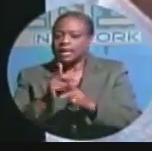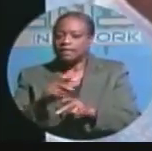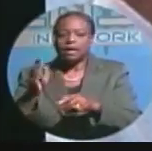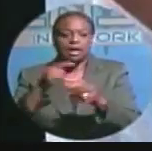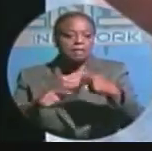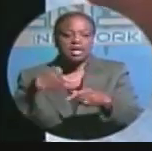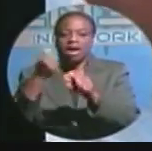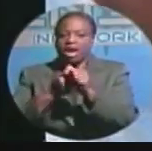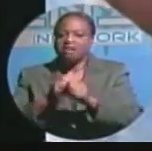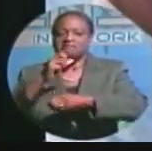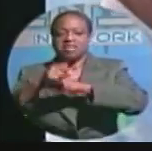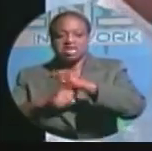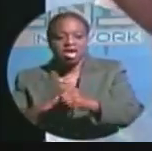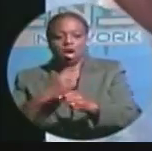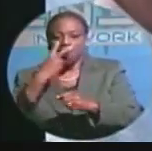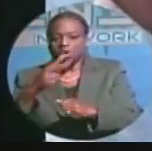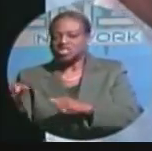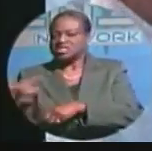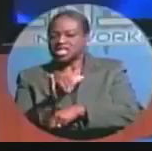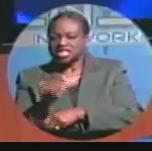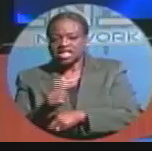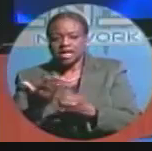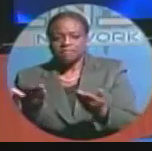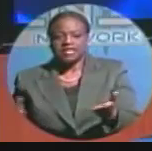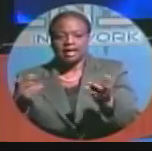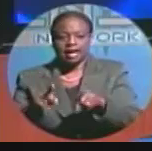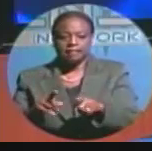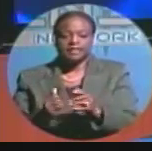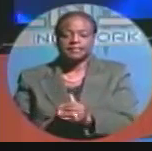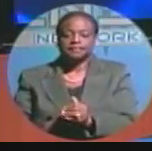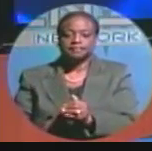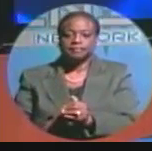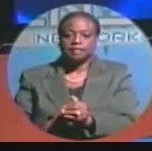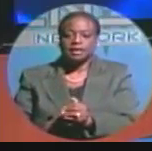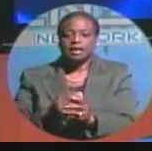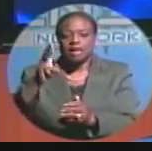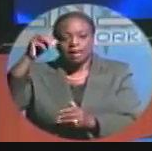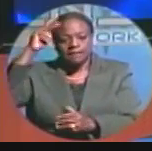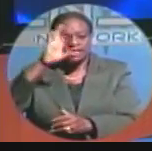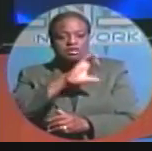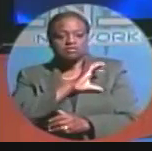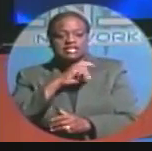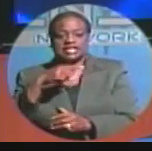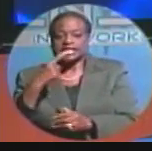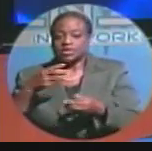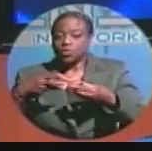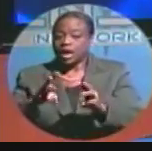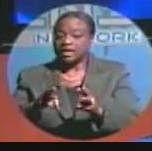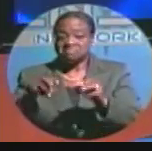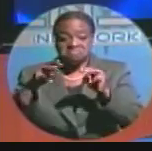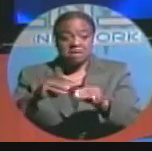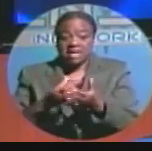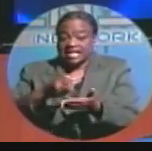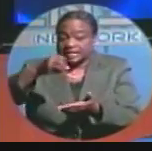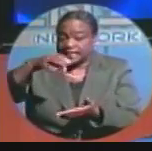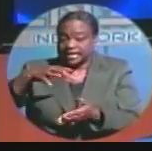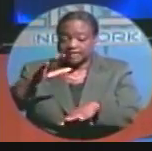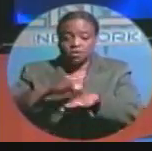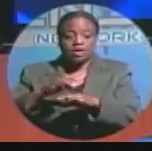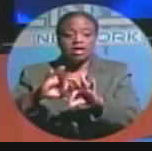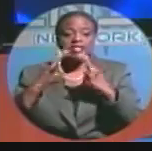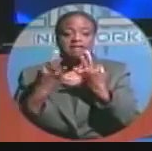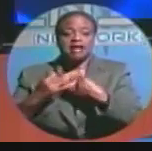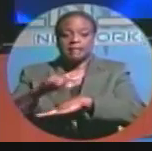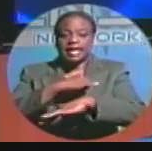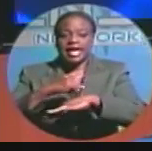after year, watching the same thing happens. Meantime, Mr. Christie says while it may be costly on the Family Islands to purchase